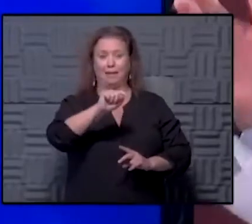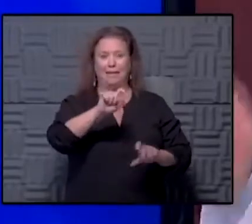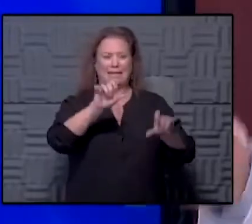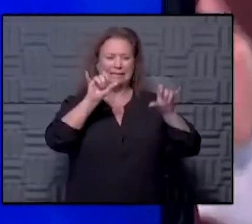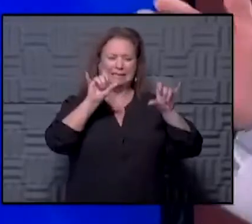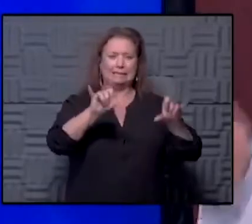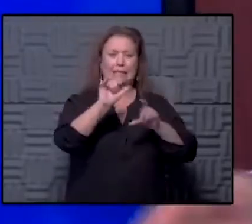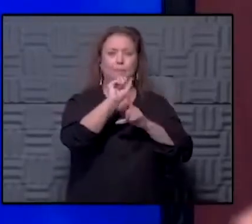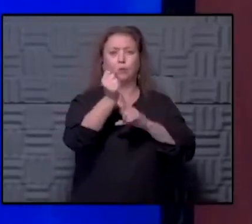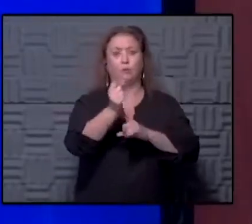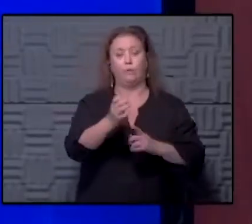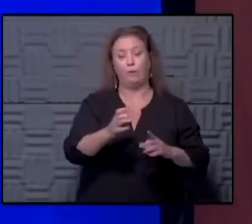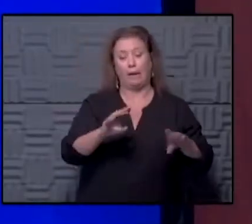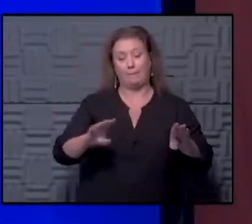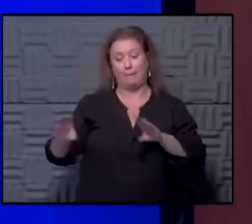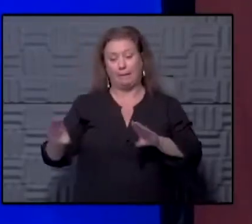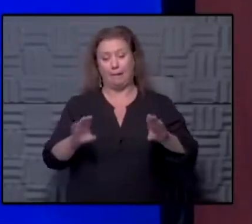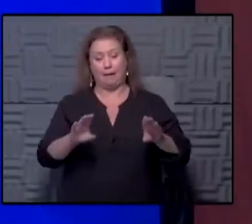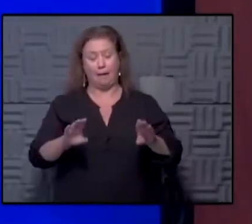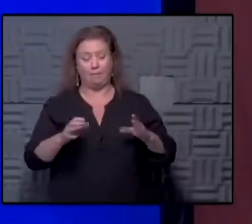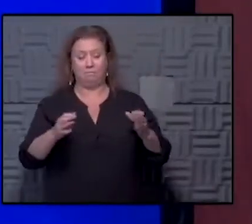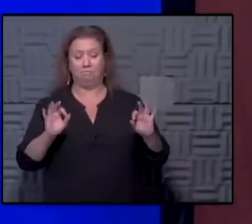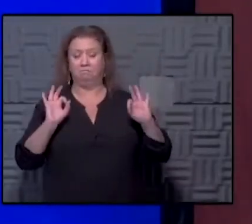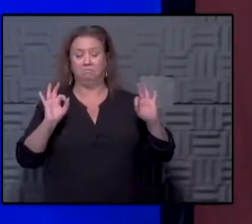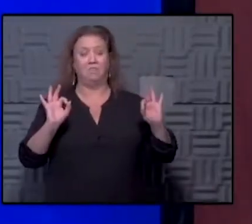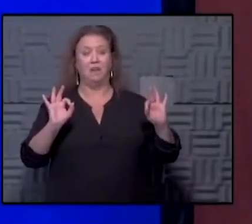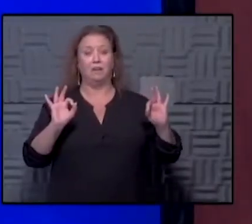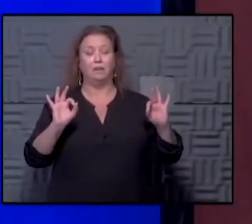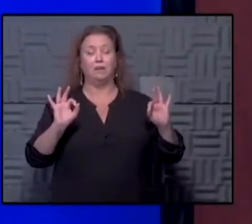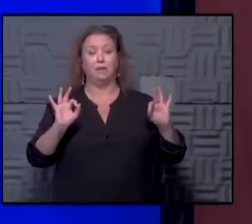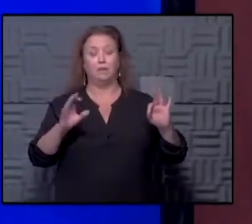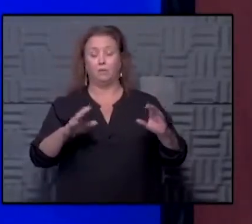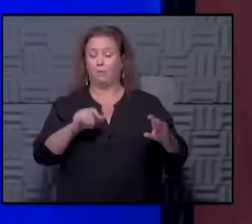When we behave, we're good. When we don't behave, things go badly, Lee Norman.